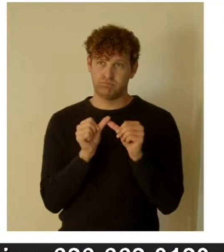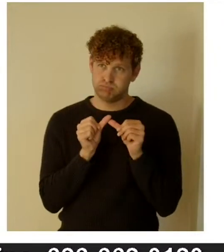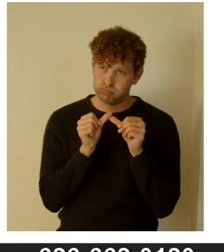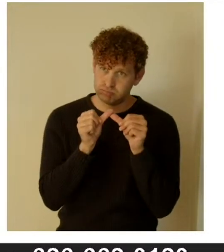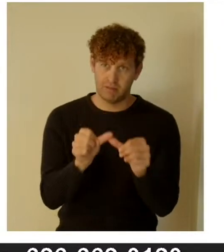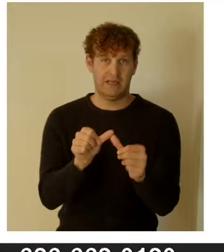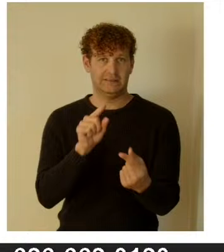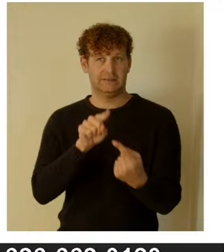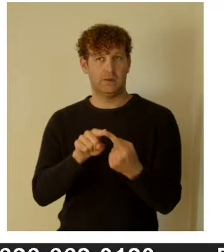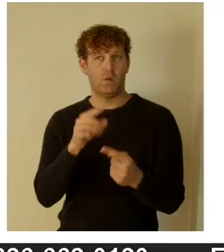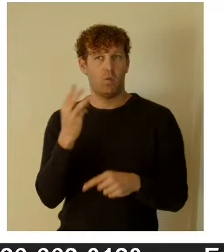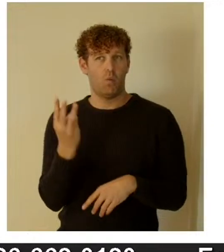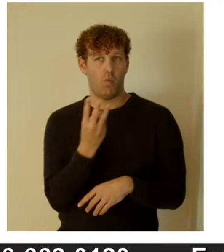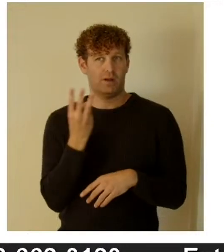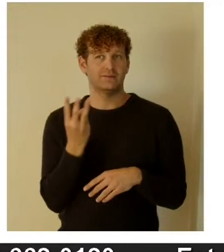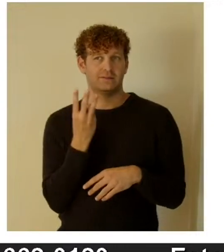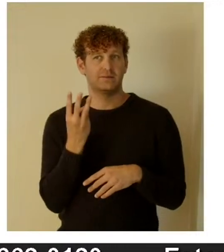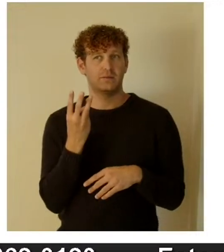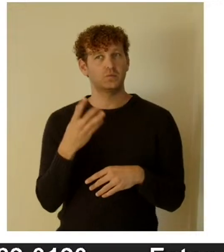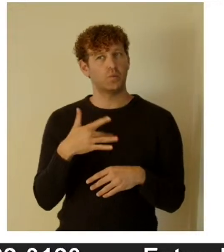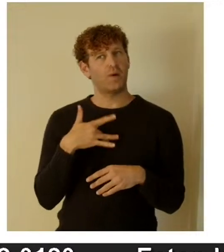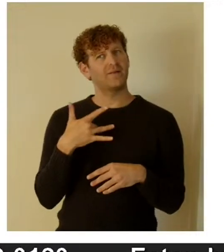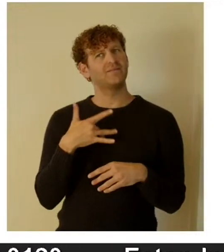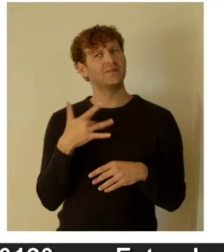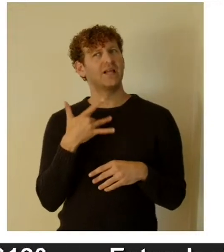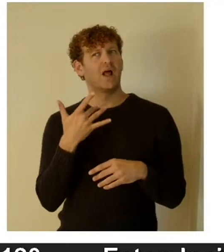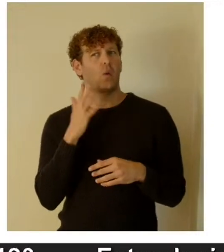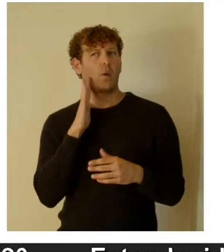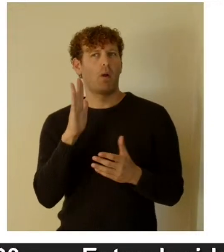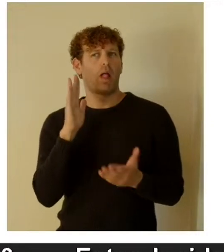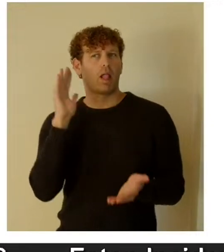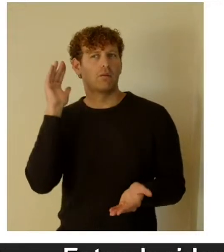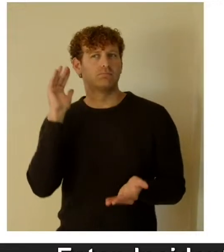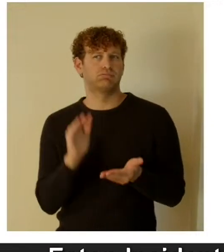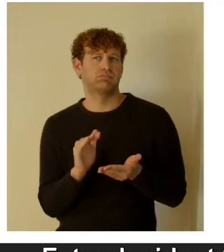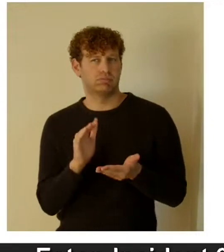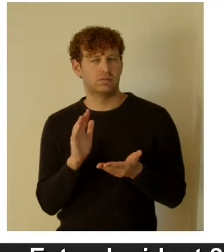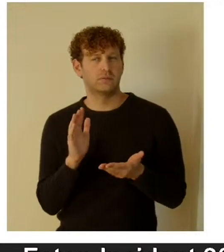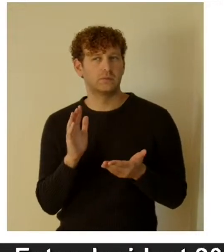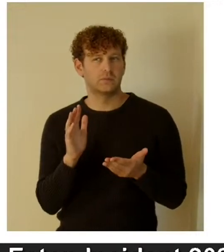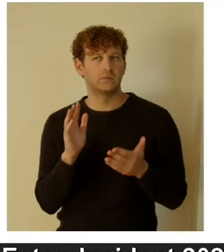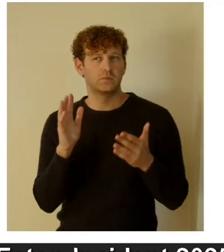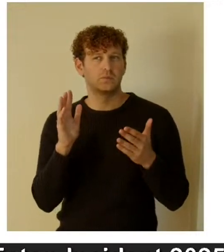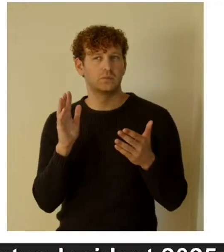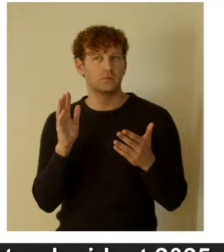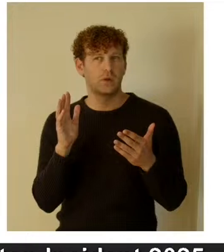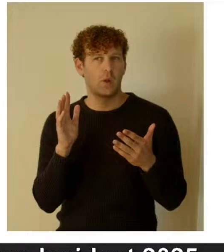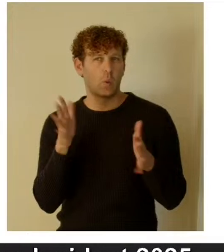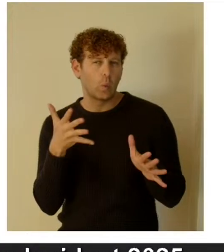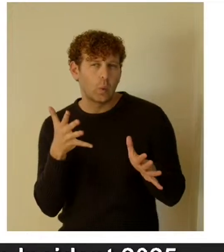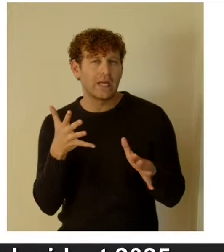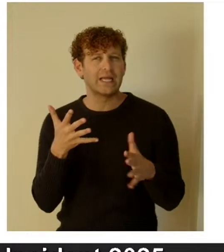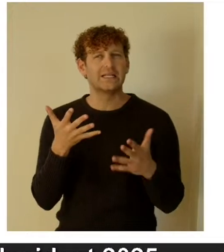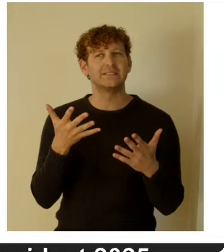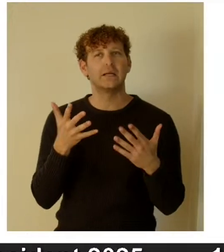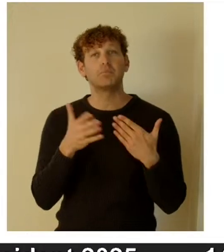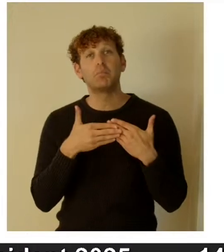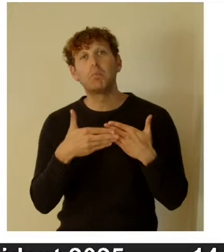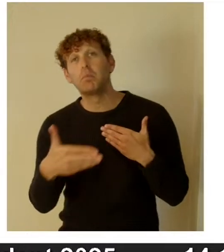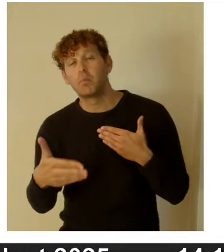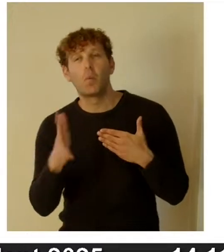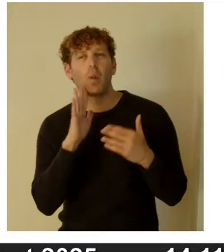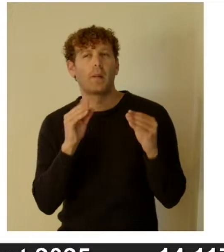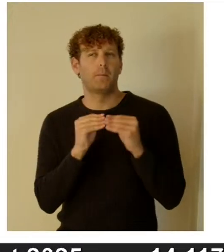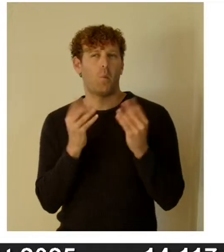high confidence that we're going to have a much calmer and more moist weekend. The chances of rain are pretty minuscule, but it will definitely give a break in the